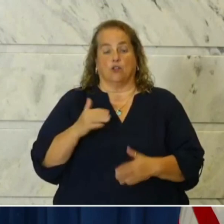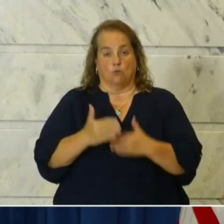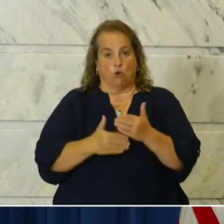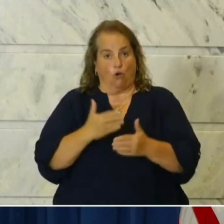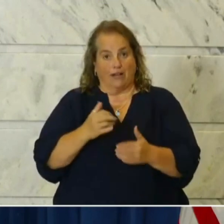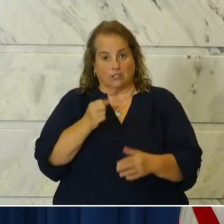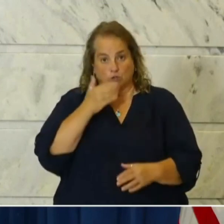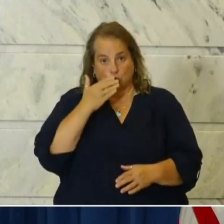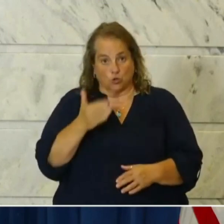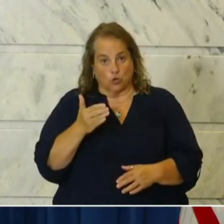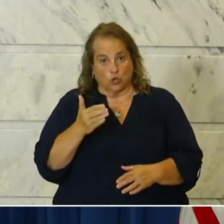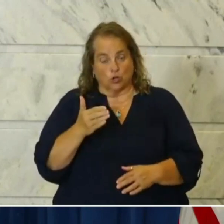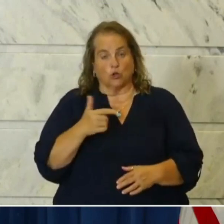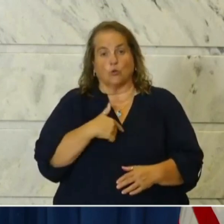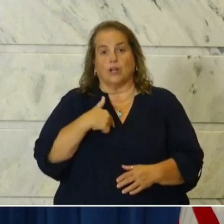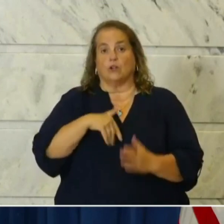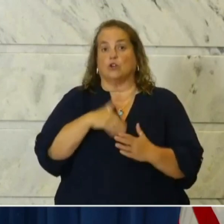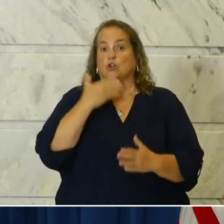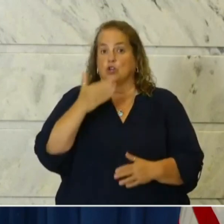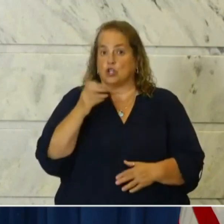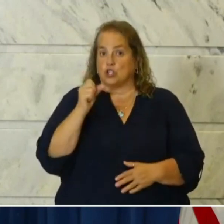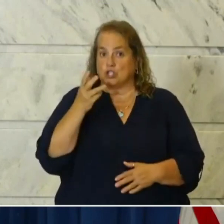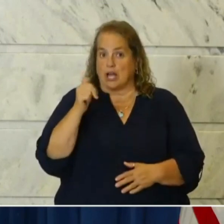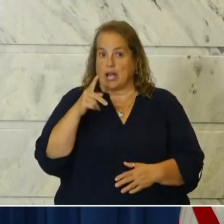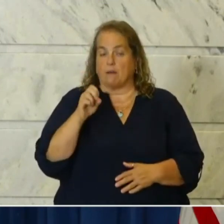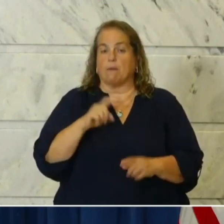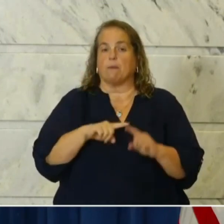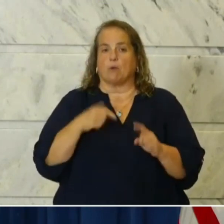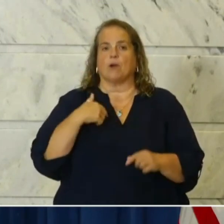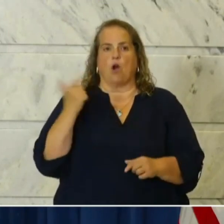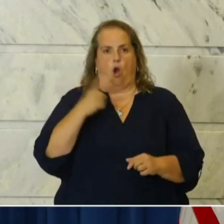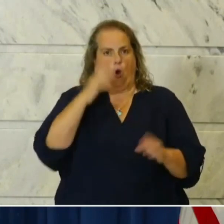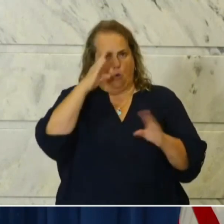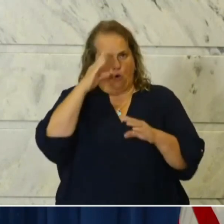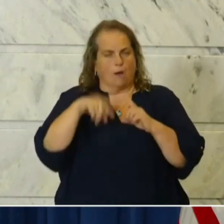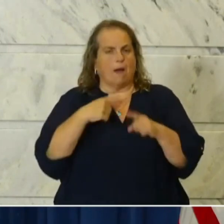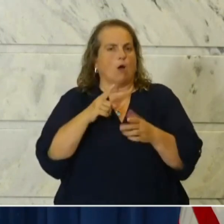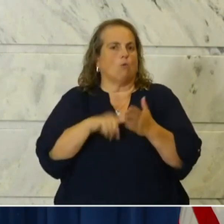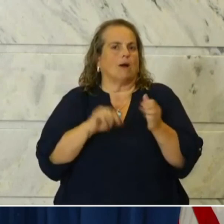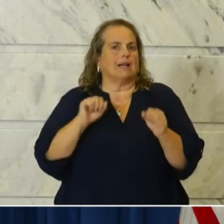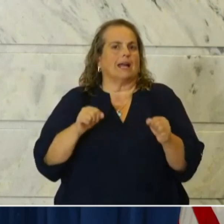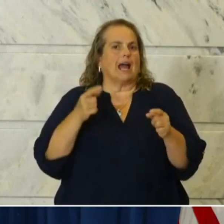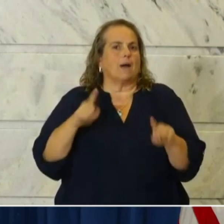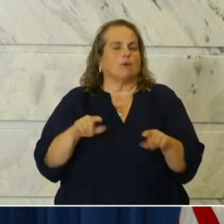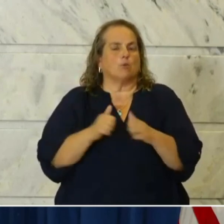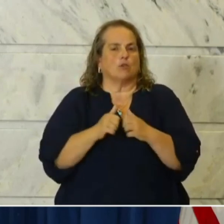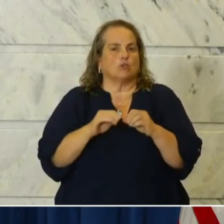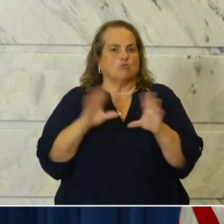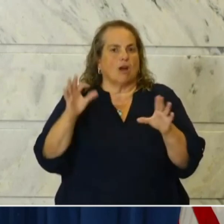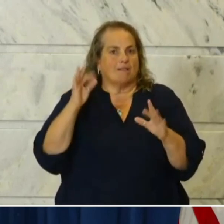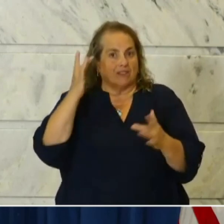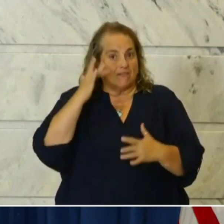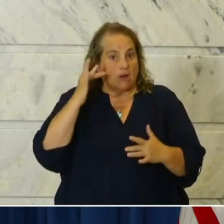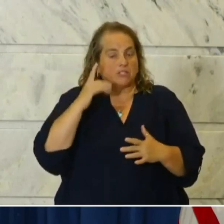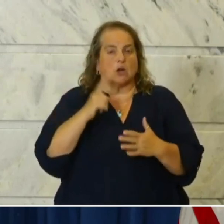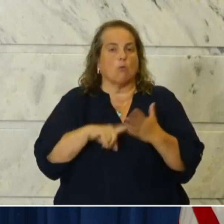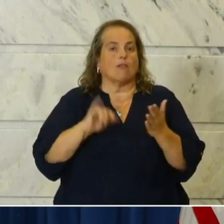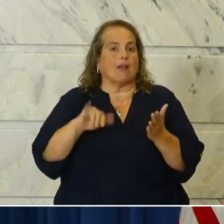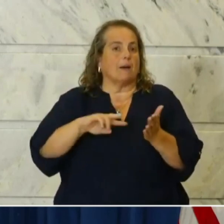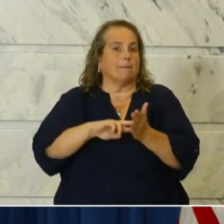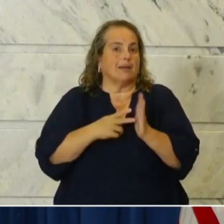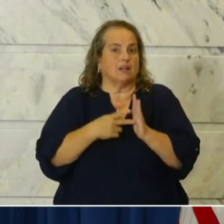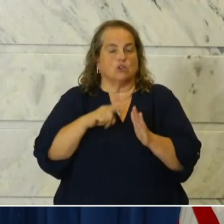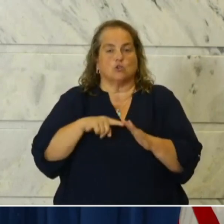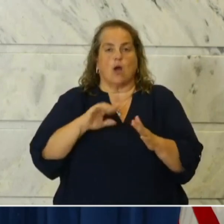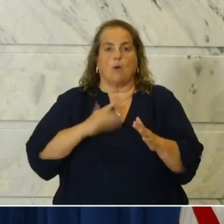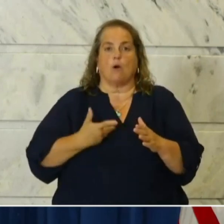is good. We're in good shape, but we all worry about what might happen with the spread of the virus and what that might mean for our public